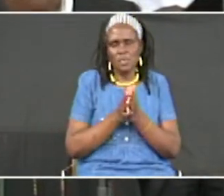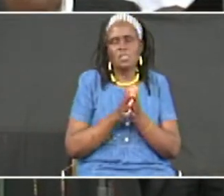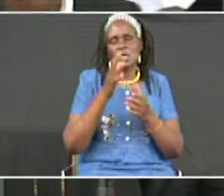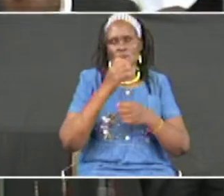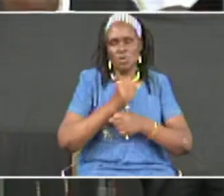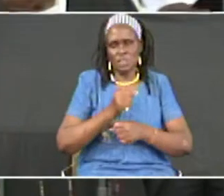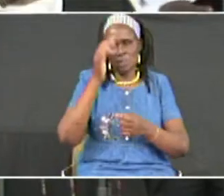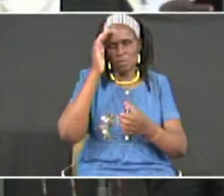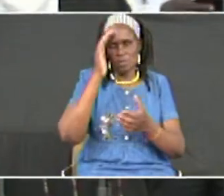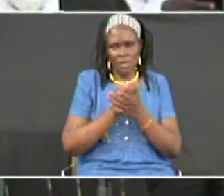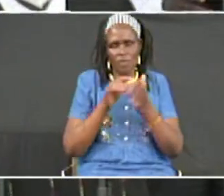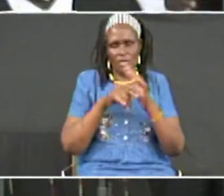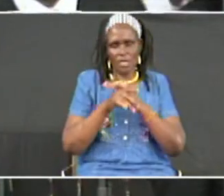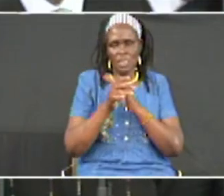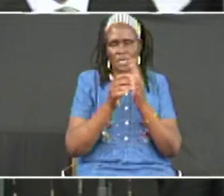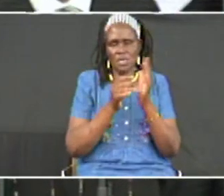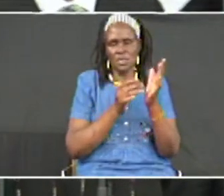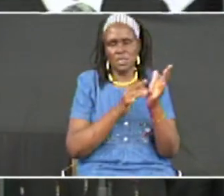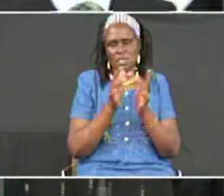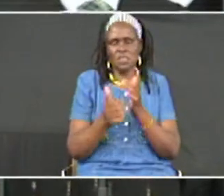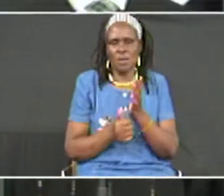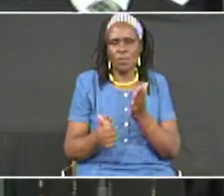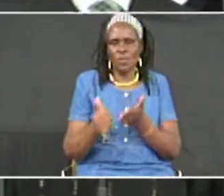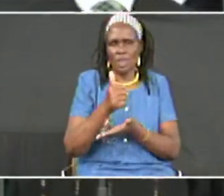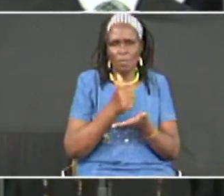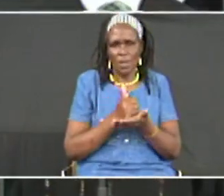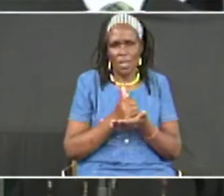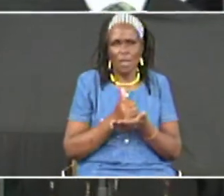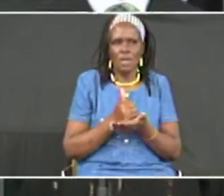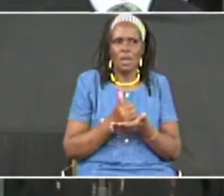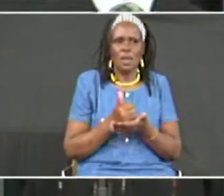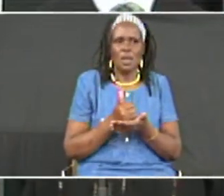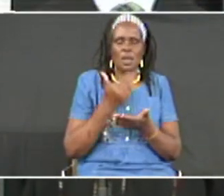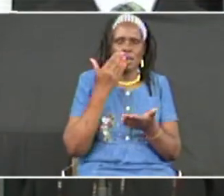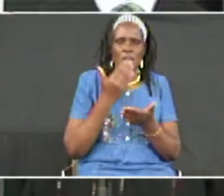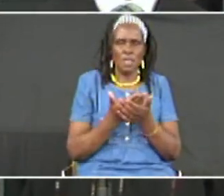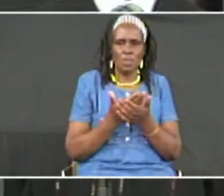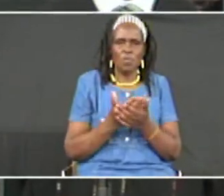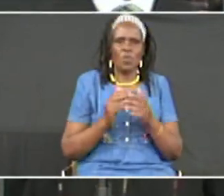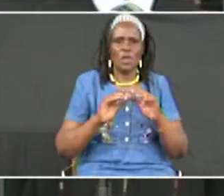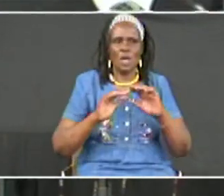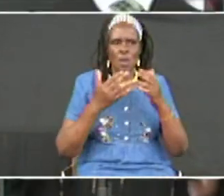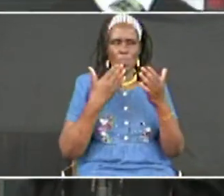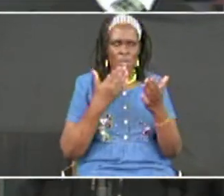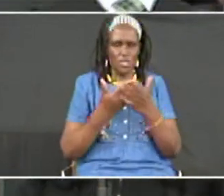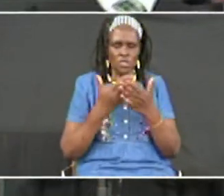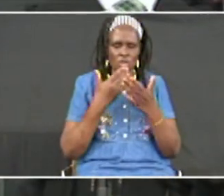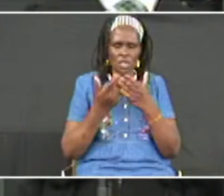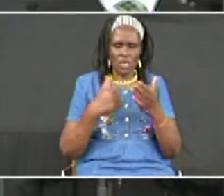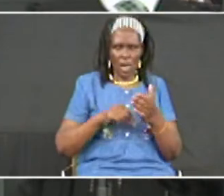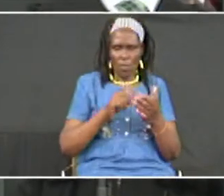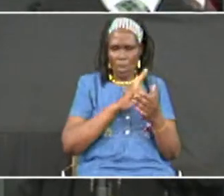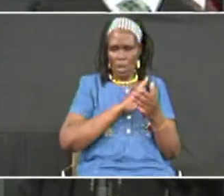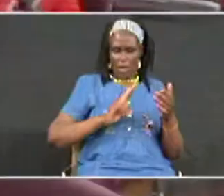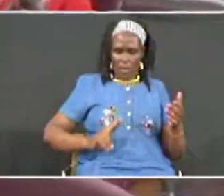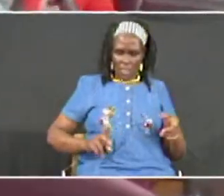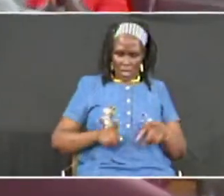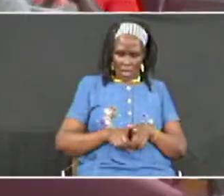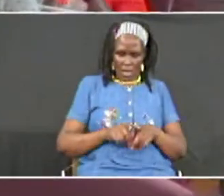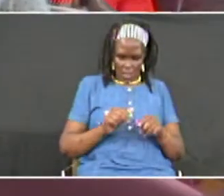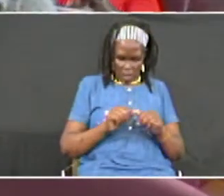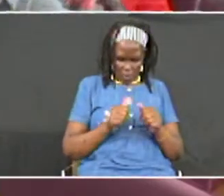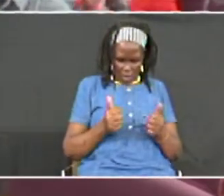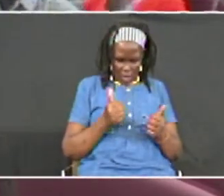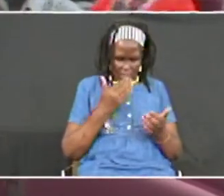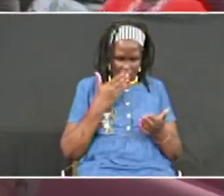name. Amen. Amen. Thank you. Let's appreciate our ushers as well. Thank you. Thank